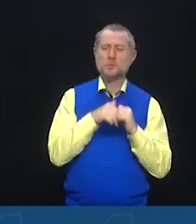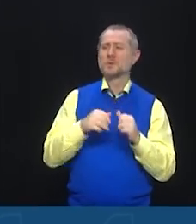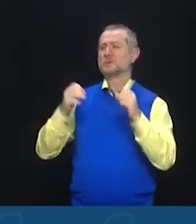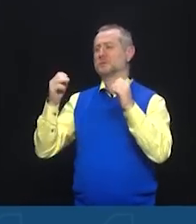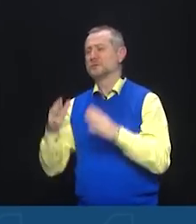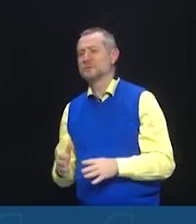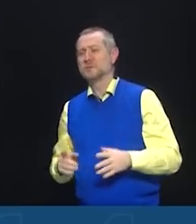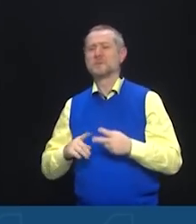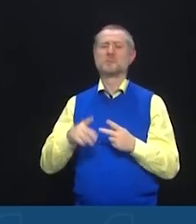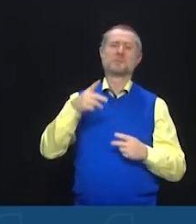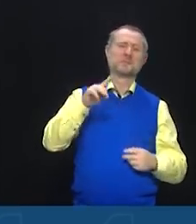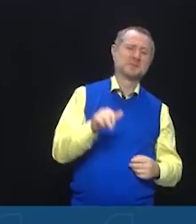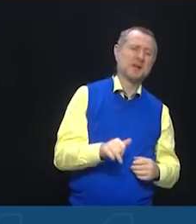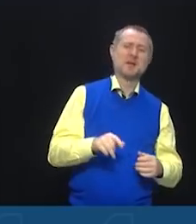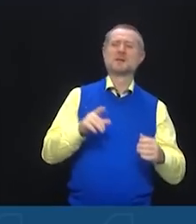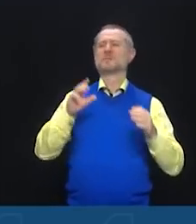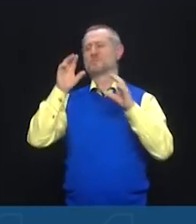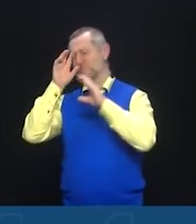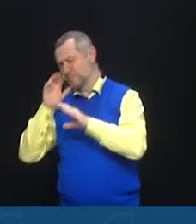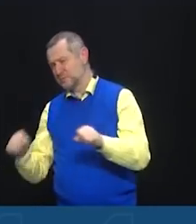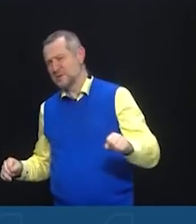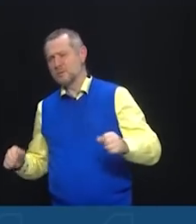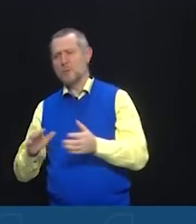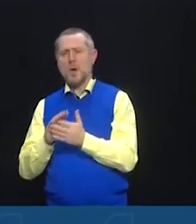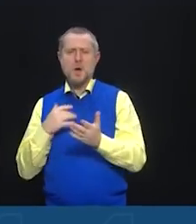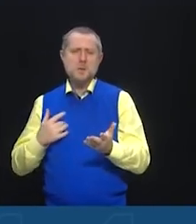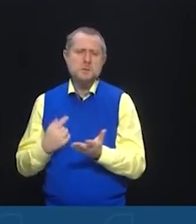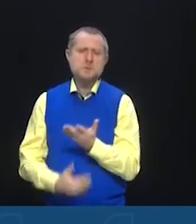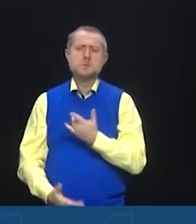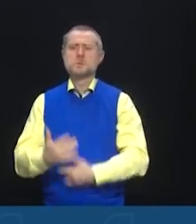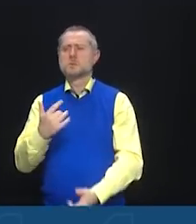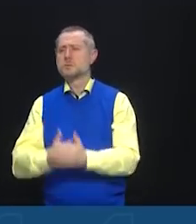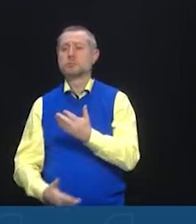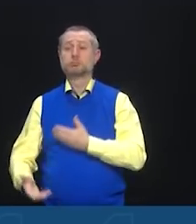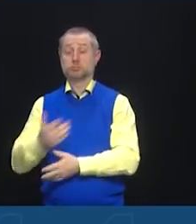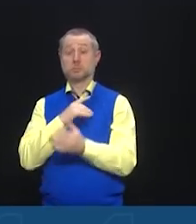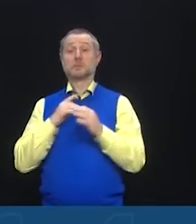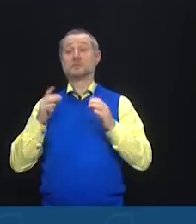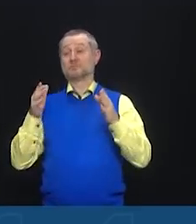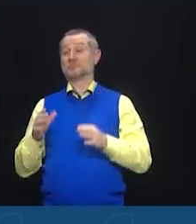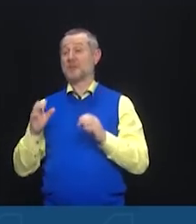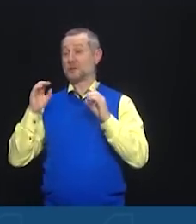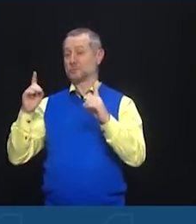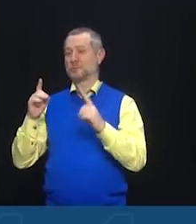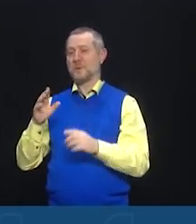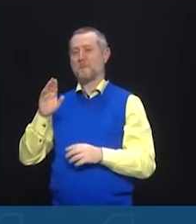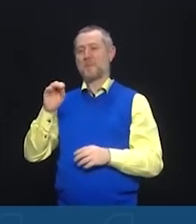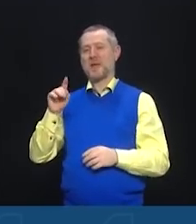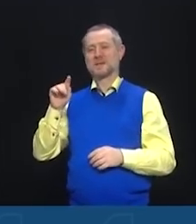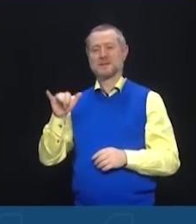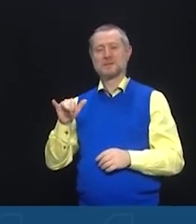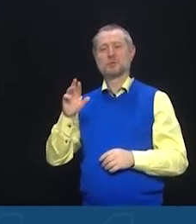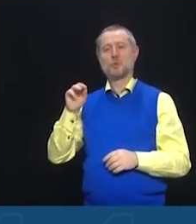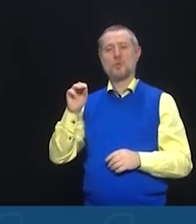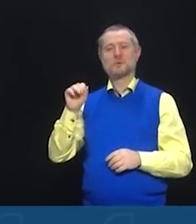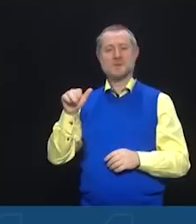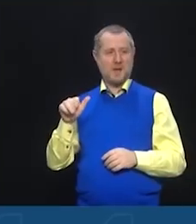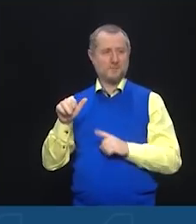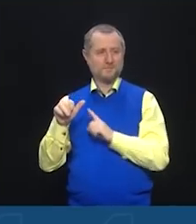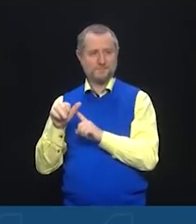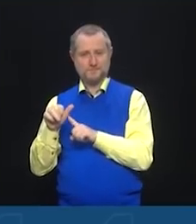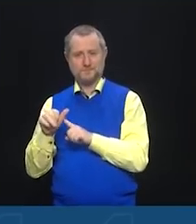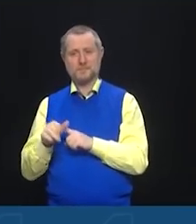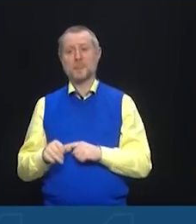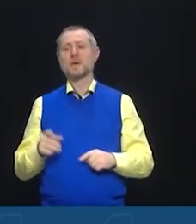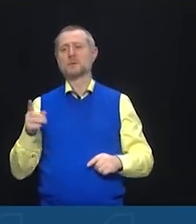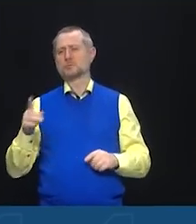PTAs, talking to school superintendents, and even our Commissioner of Education, Betty Rosas, who's been so embedded in this issue with us, and what an amazing partner